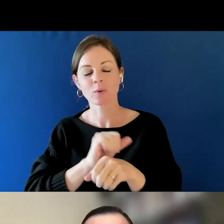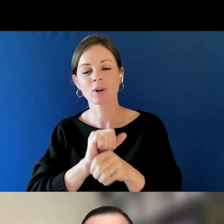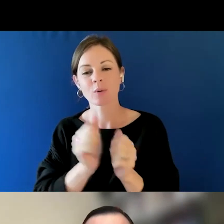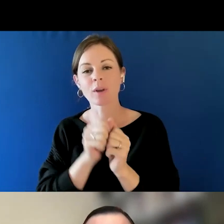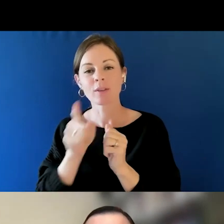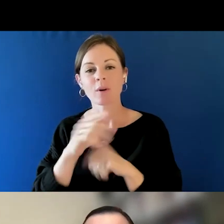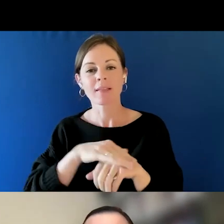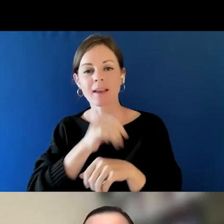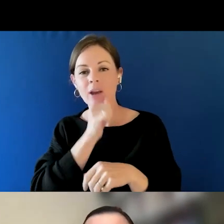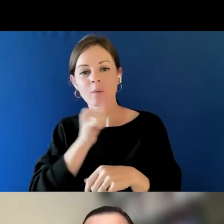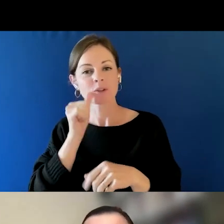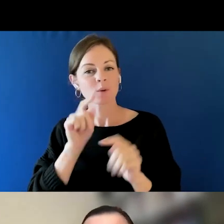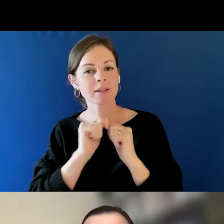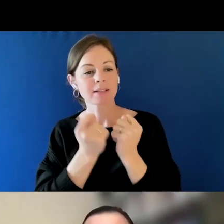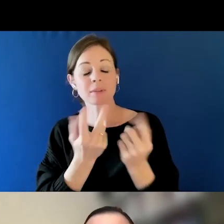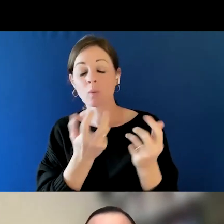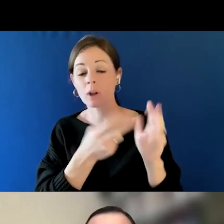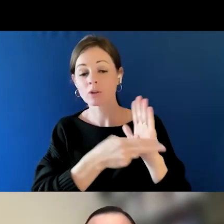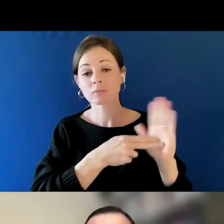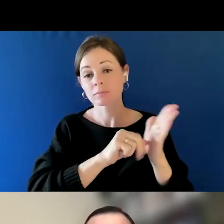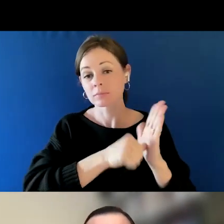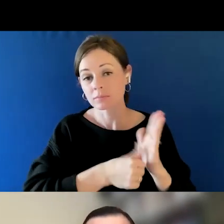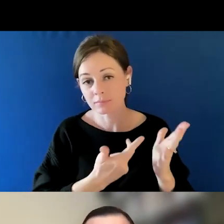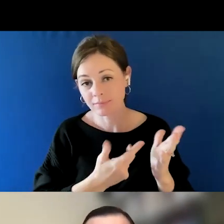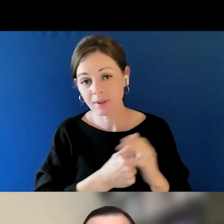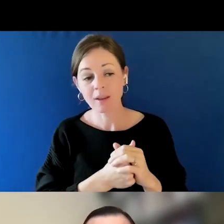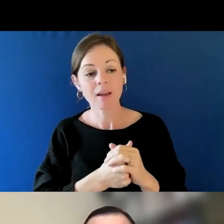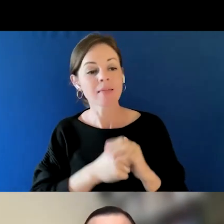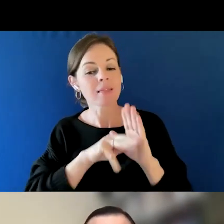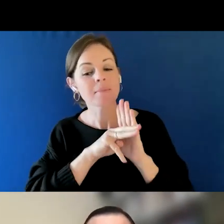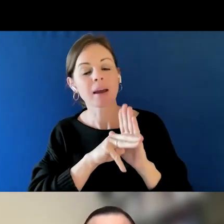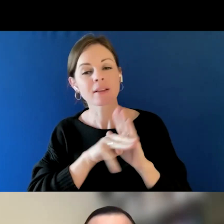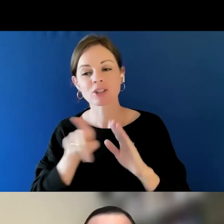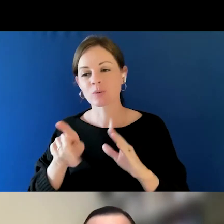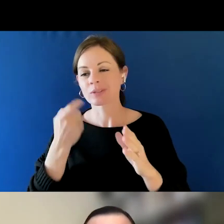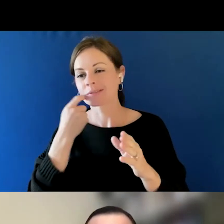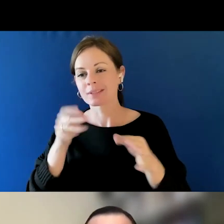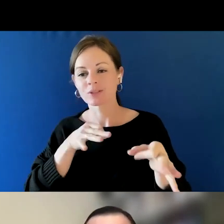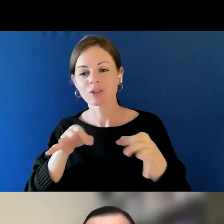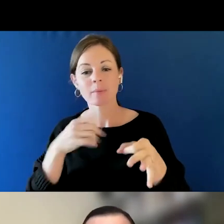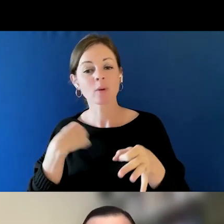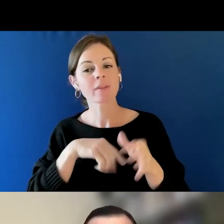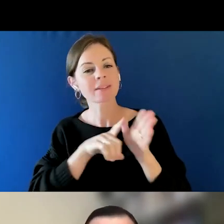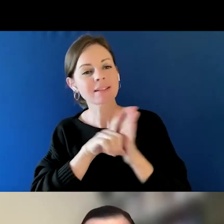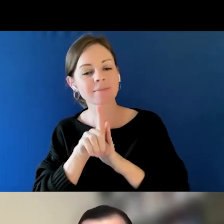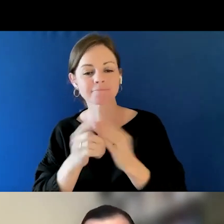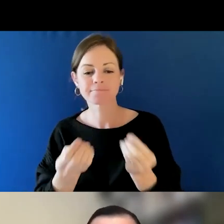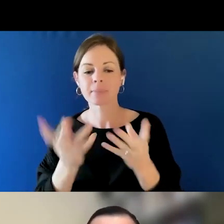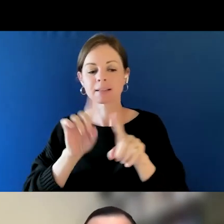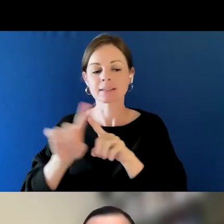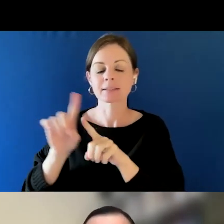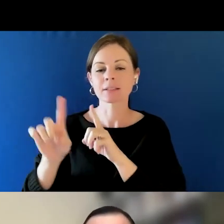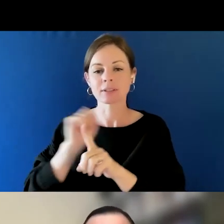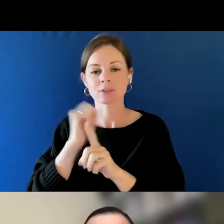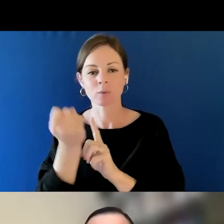And what I just wanted to highlight from that is those methods that Margie was describing, we've developed those in a lot of different settings. I have here